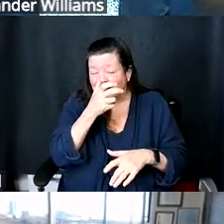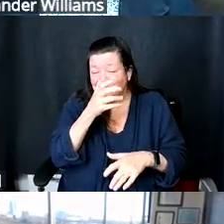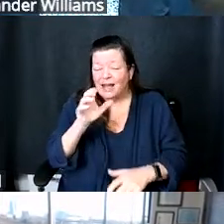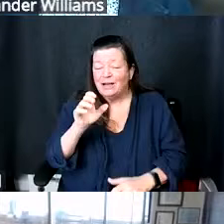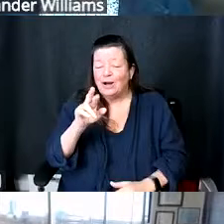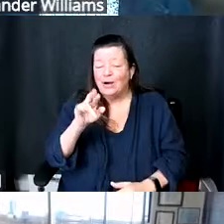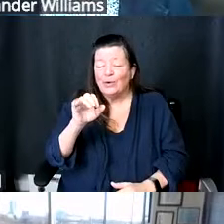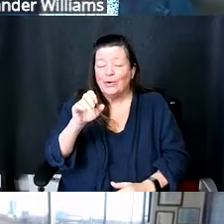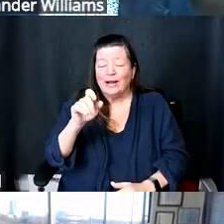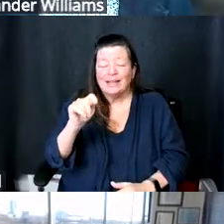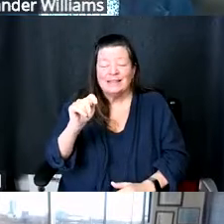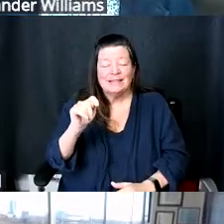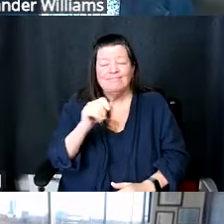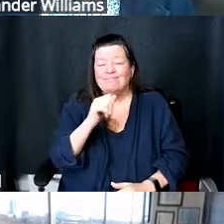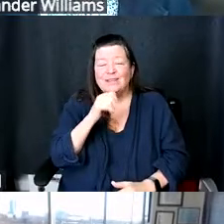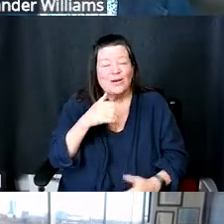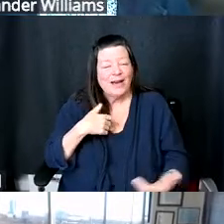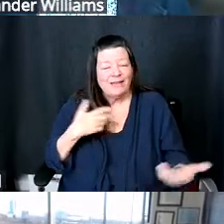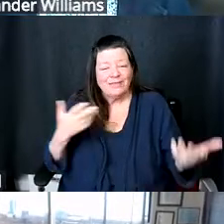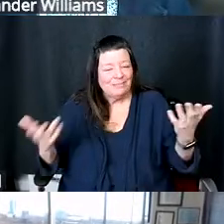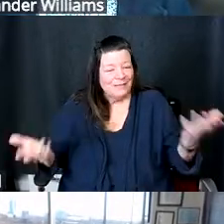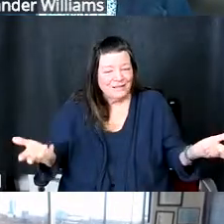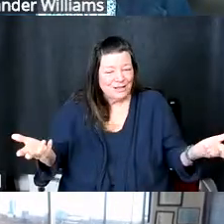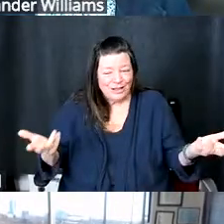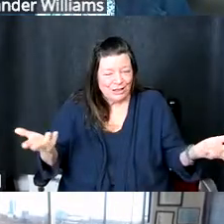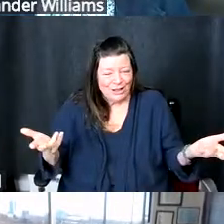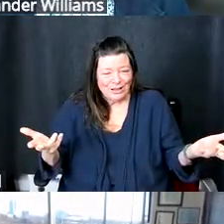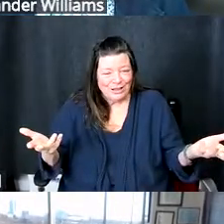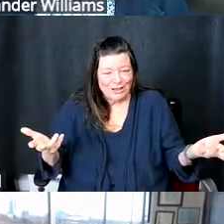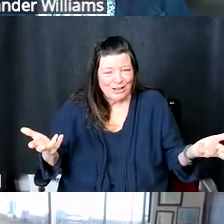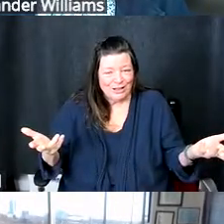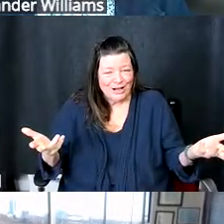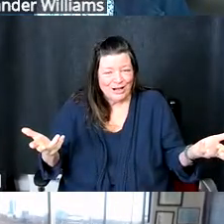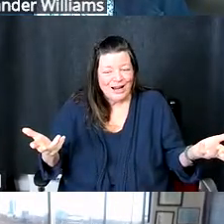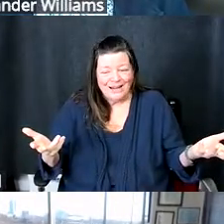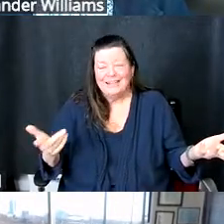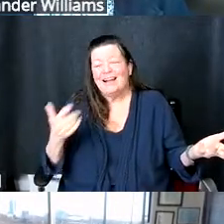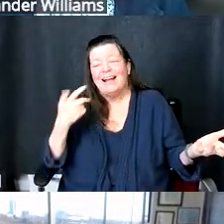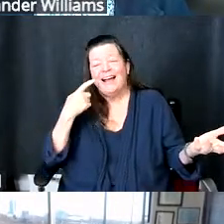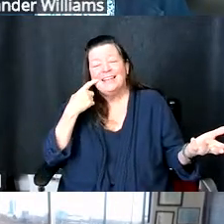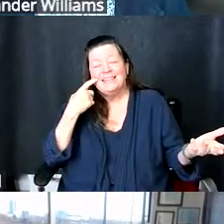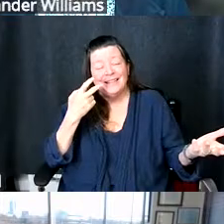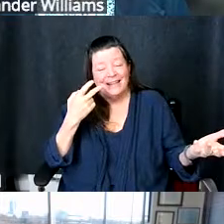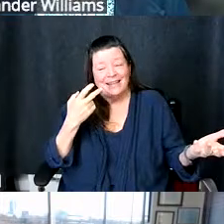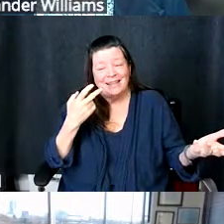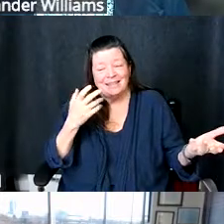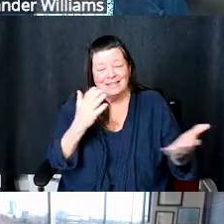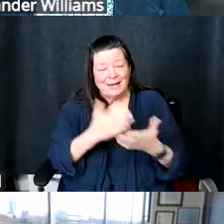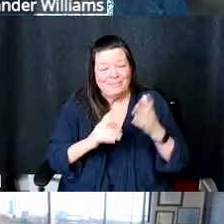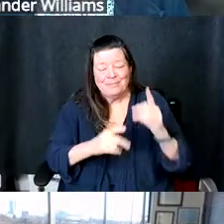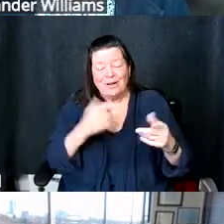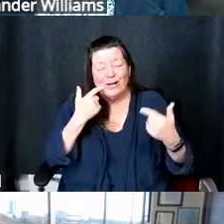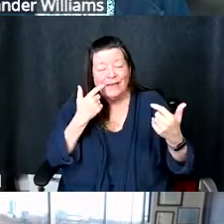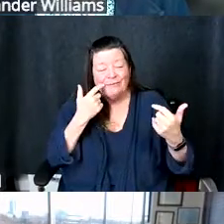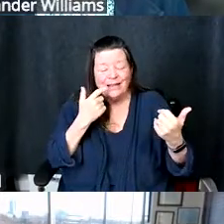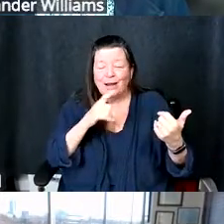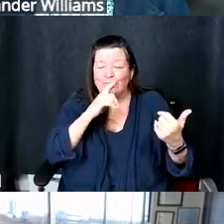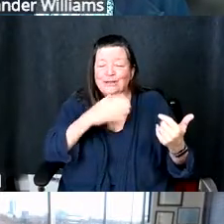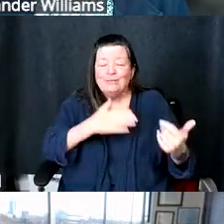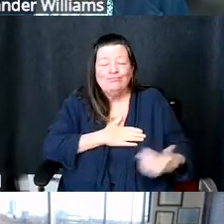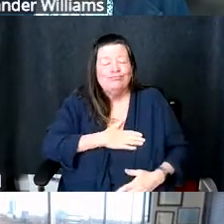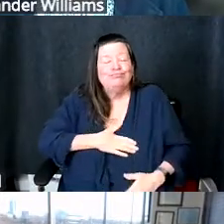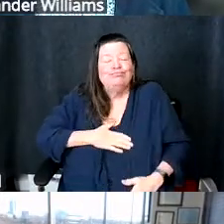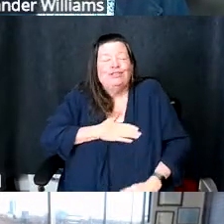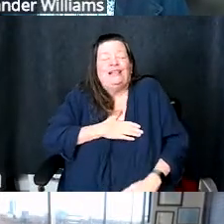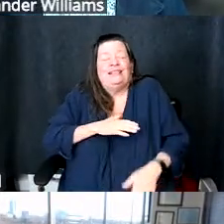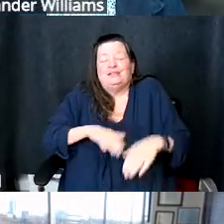don't tend to have those out here. And I have some, I see Marcus is laughing. I have some really good childhood memories of just going out and,